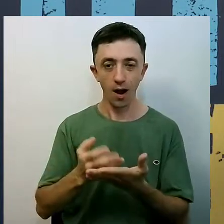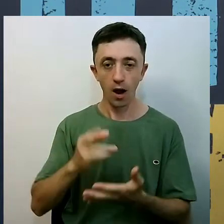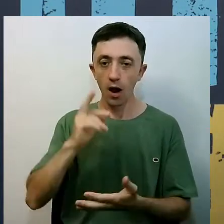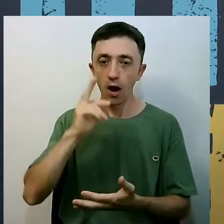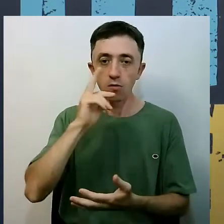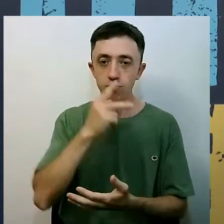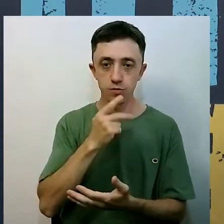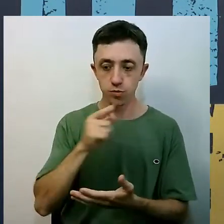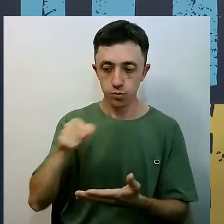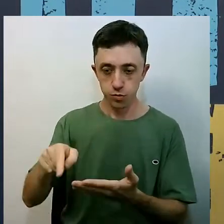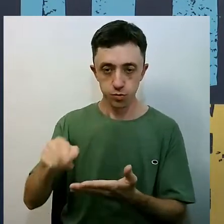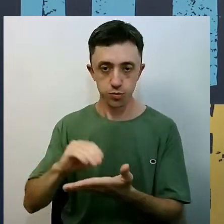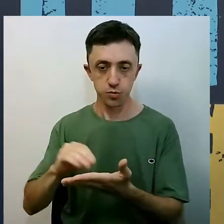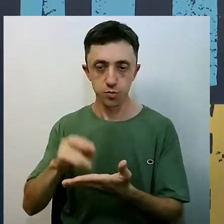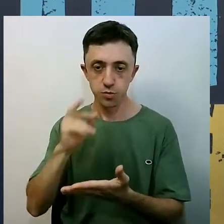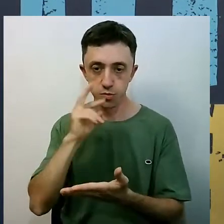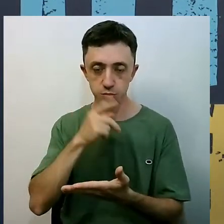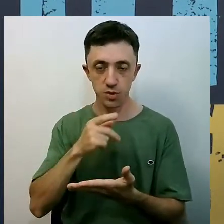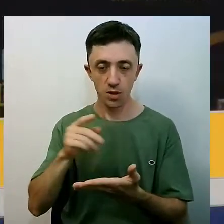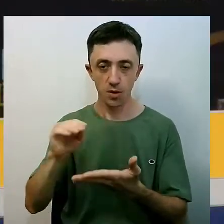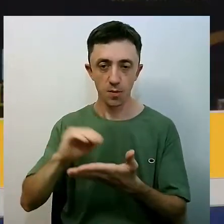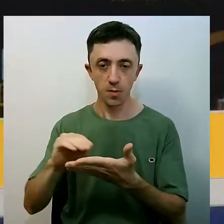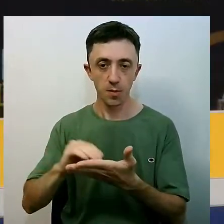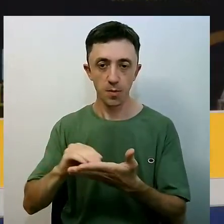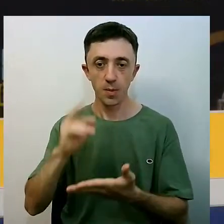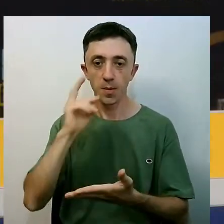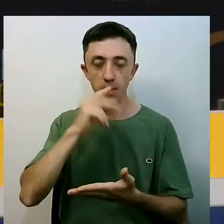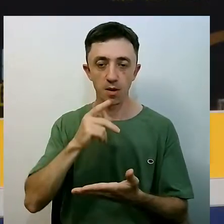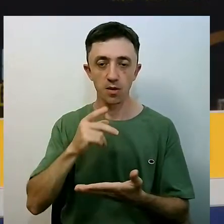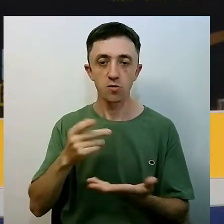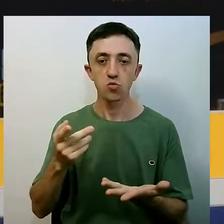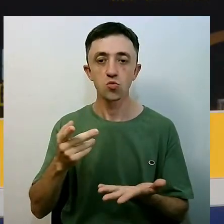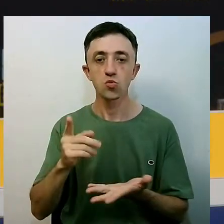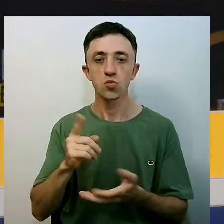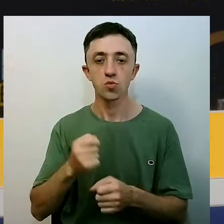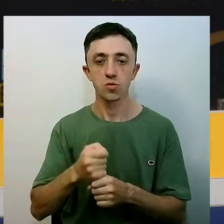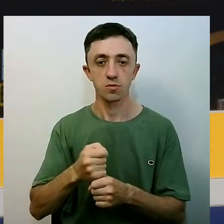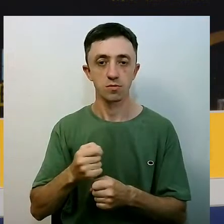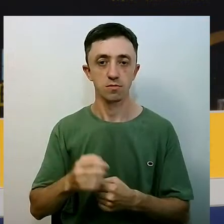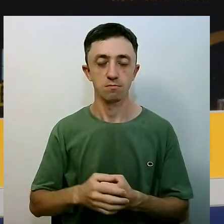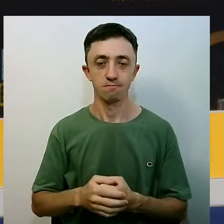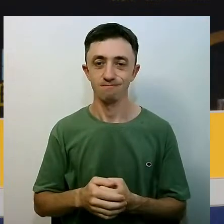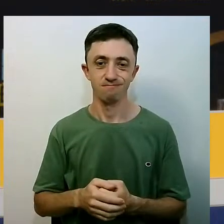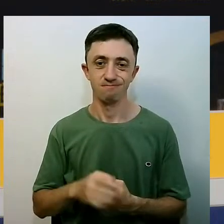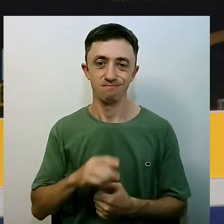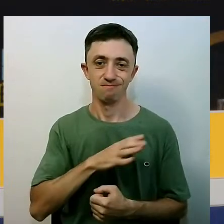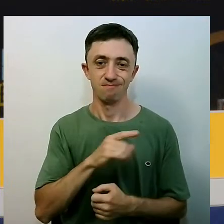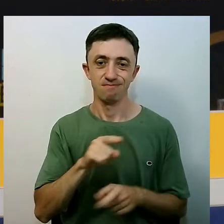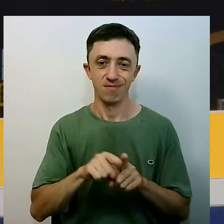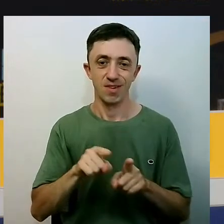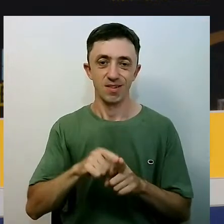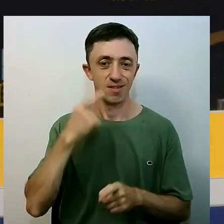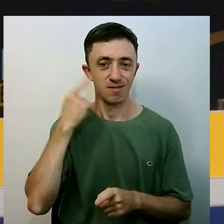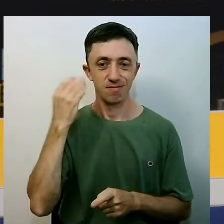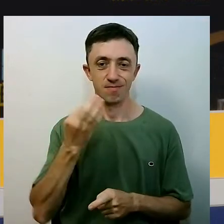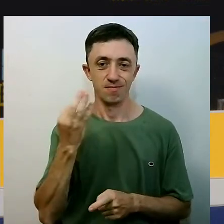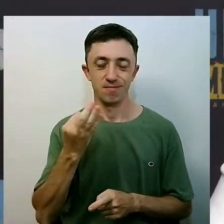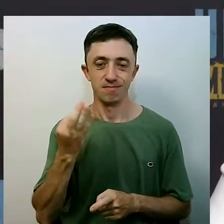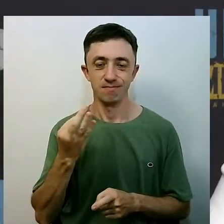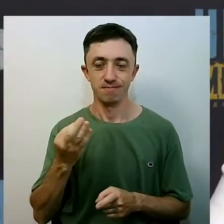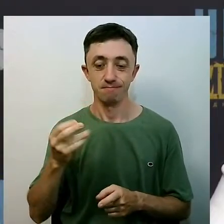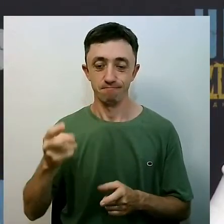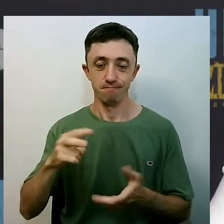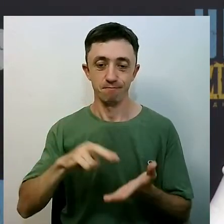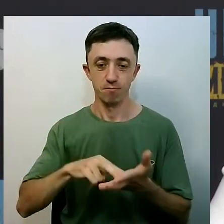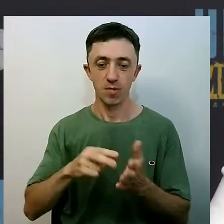that comprehensive plan. And what if there are errors in such comprehensive plans? This is